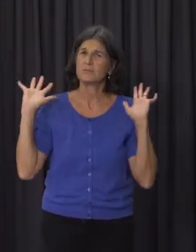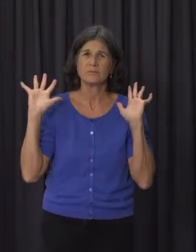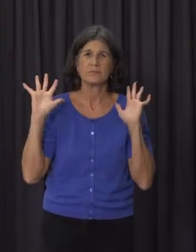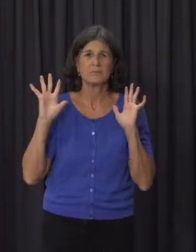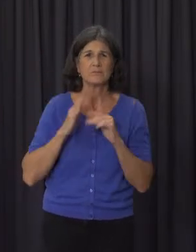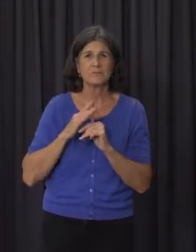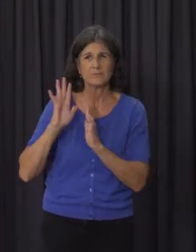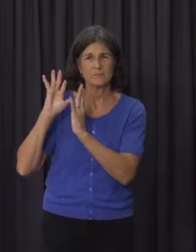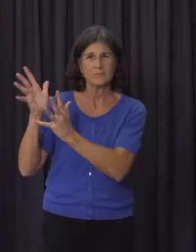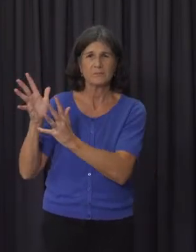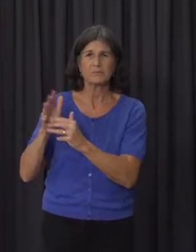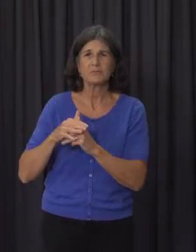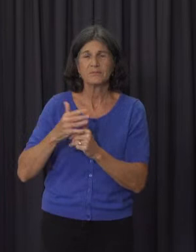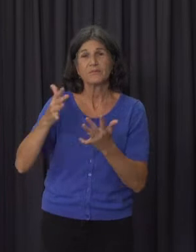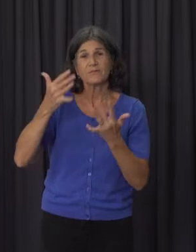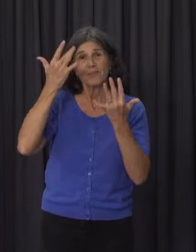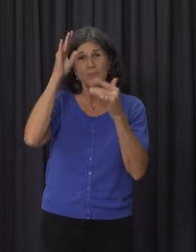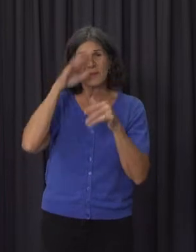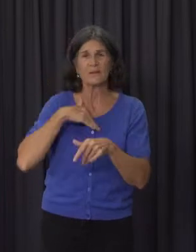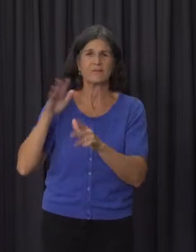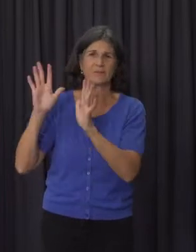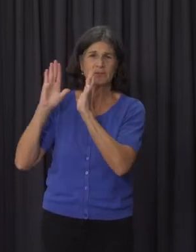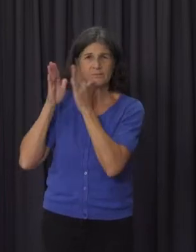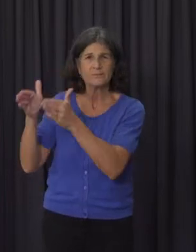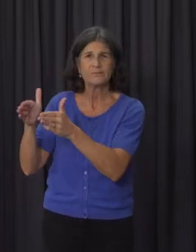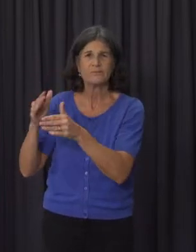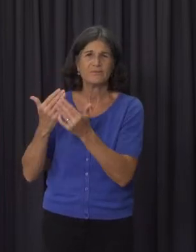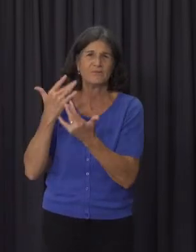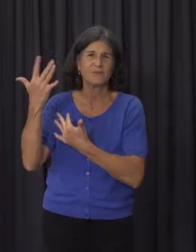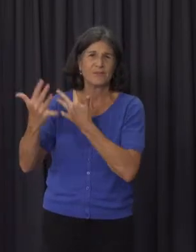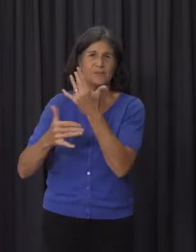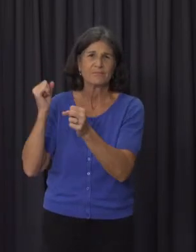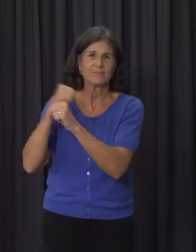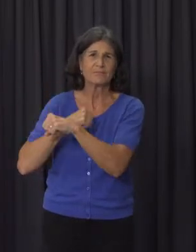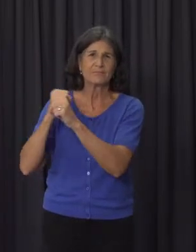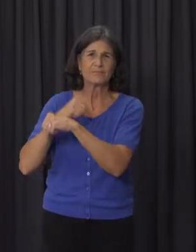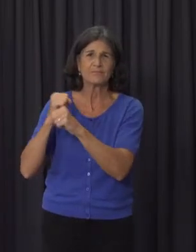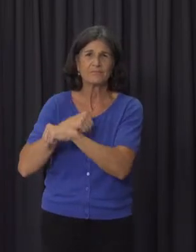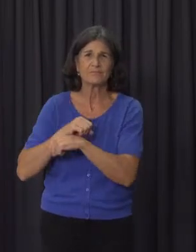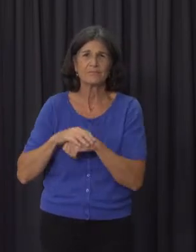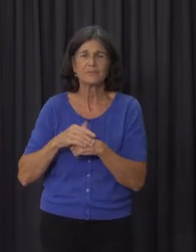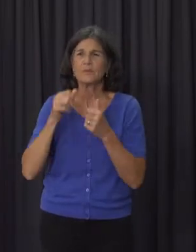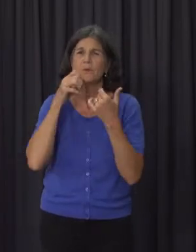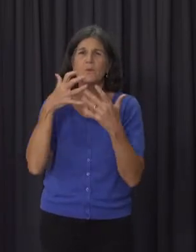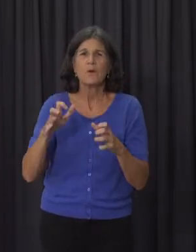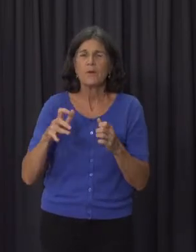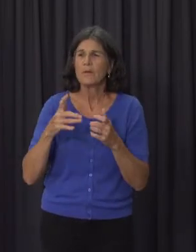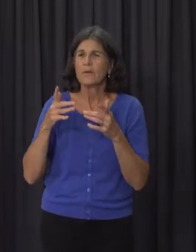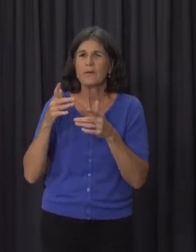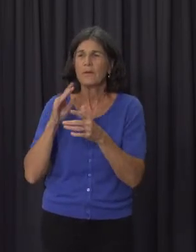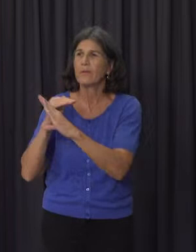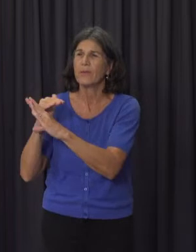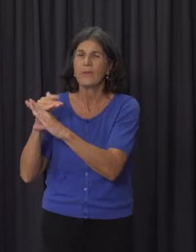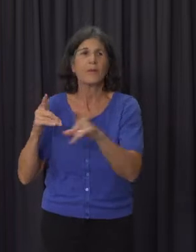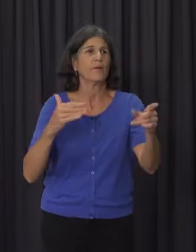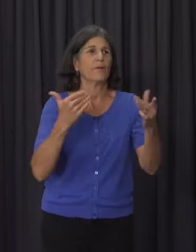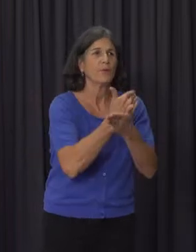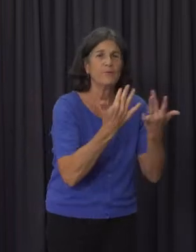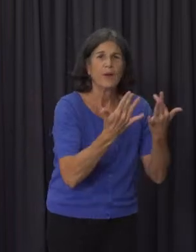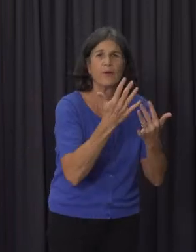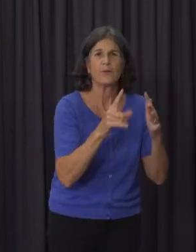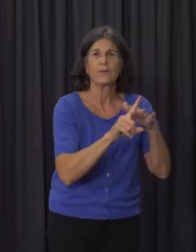on the fires that are already burning on the landscape instead of responding to new ones. Thank you. Thank you,